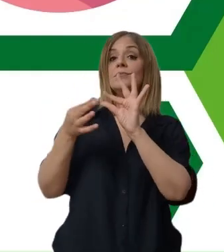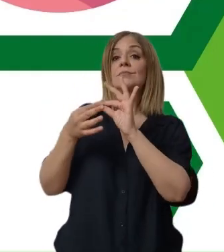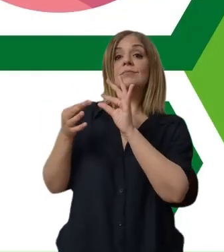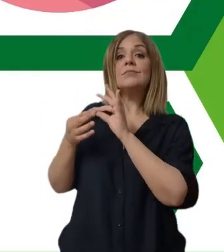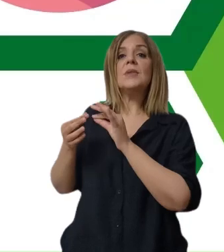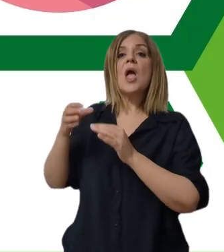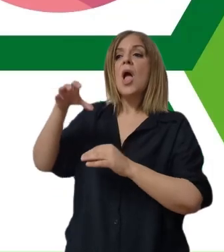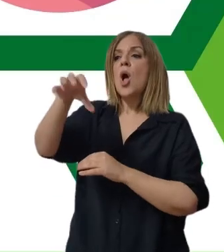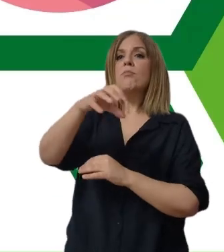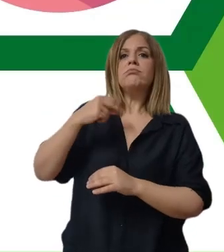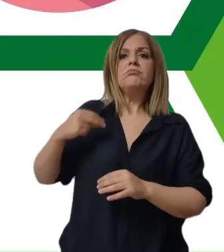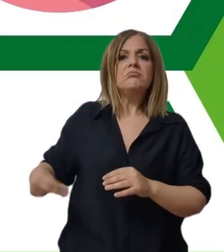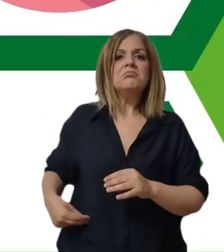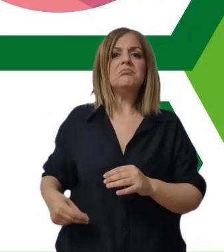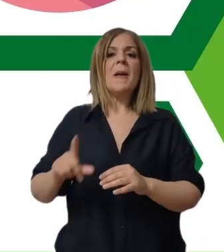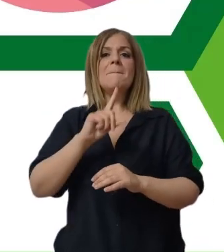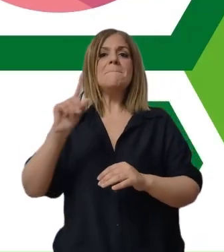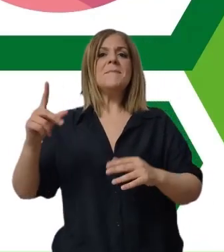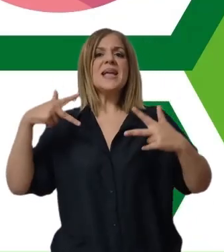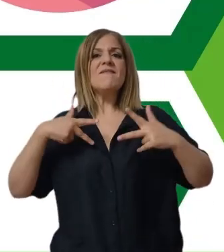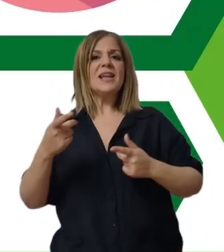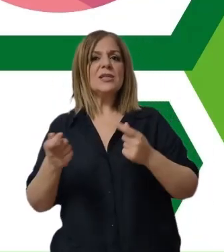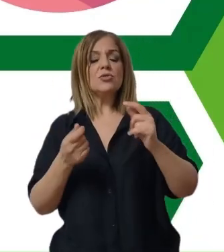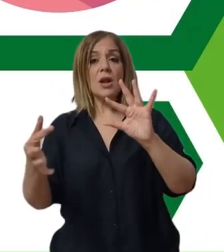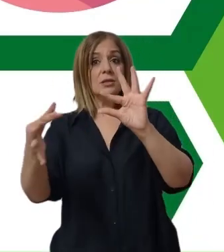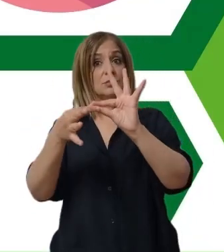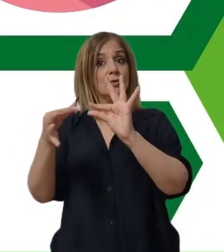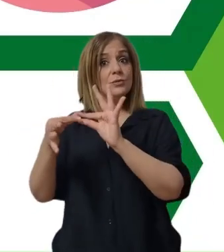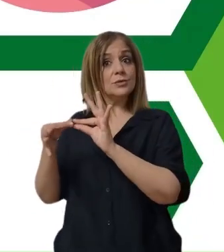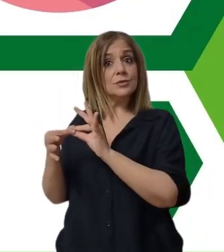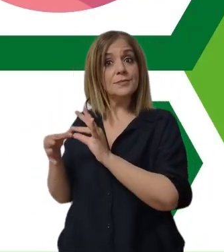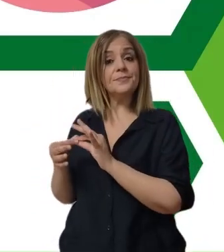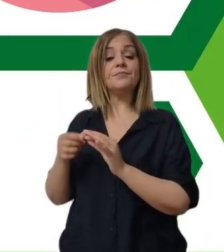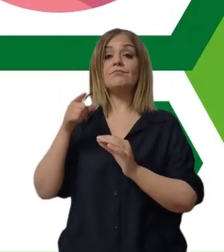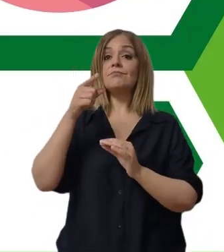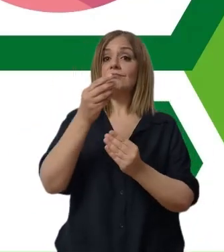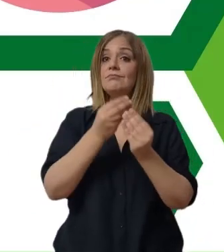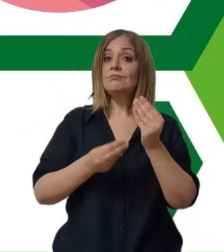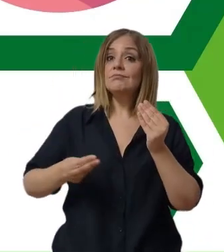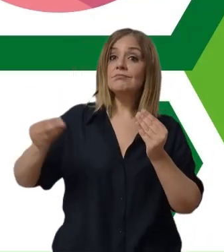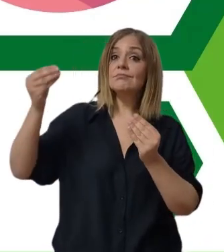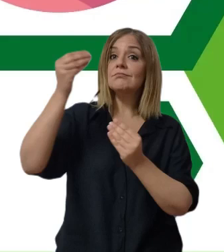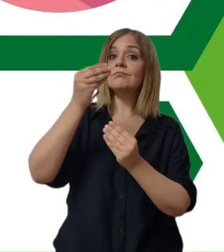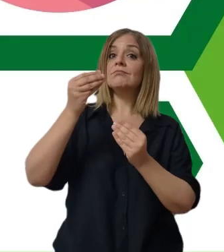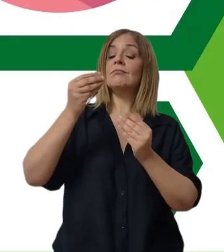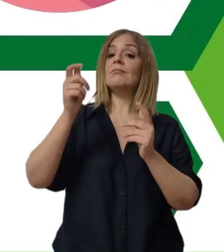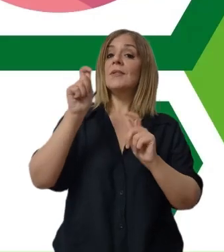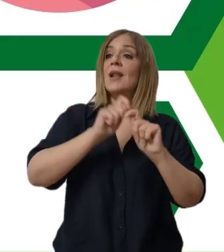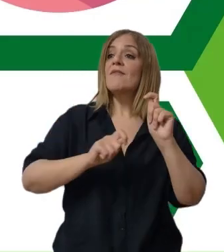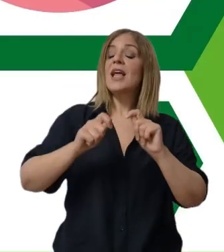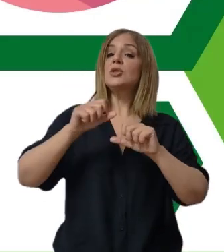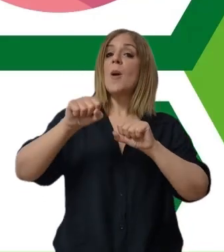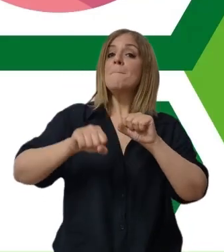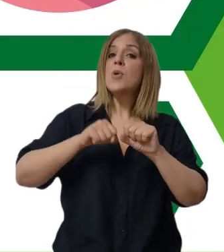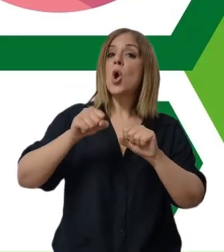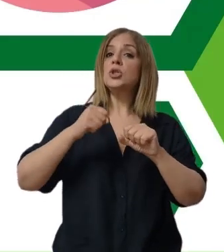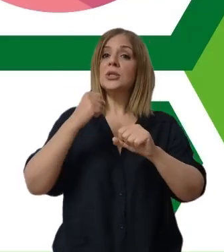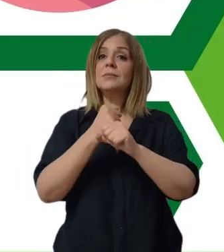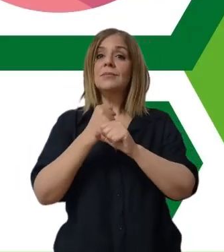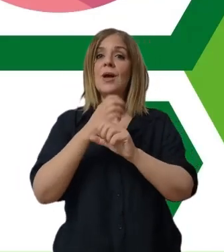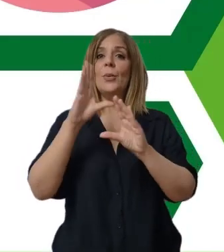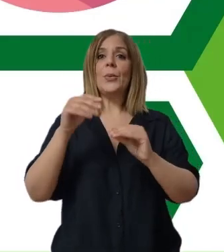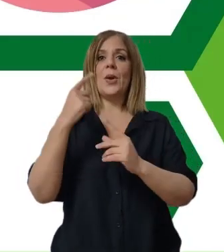or non-governmental organizations can implement big environmental projects. And here we